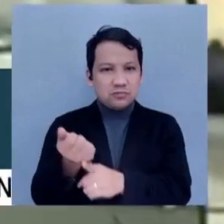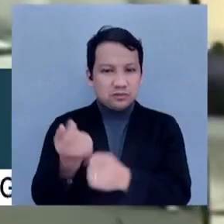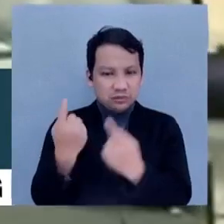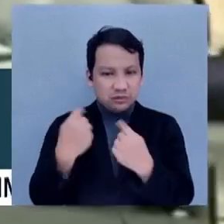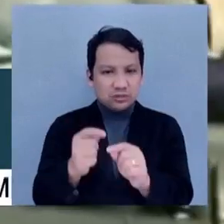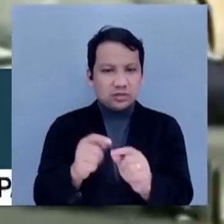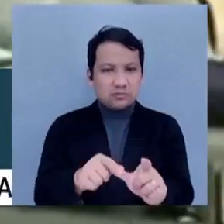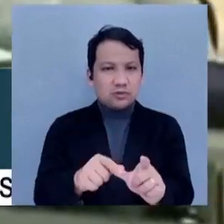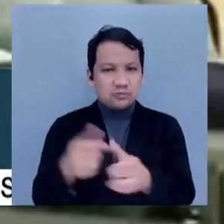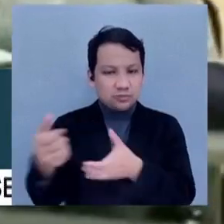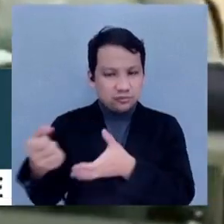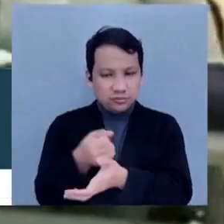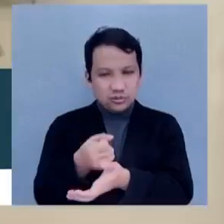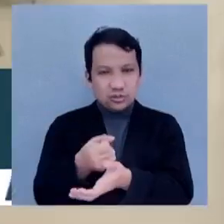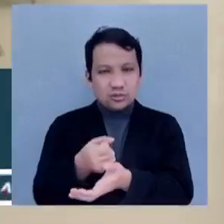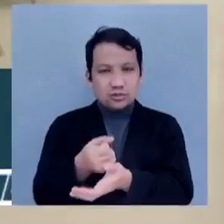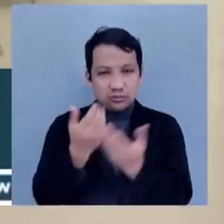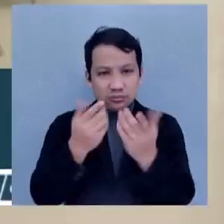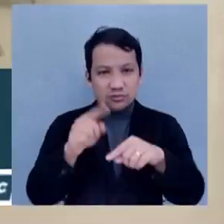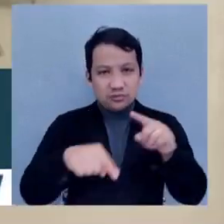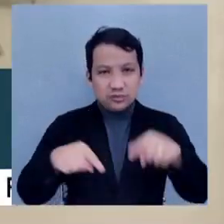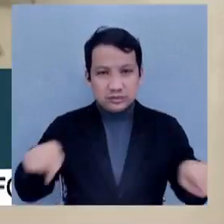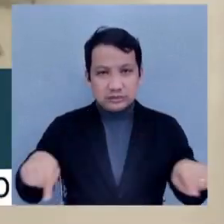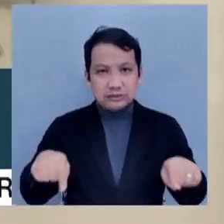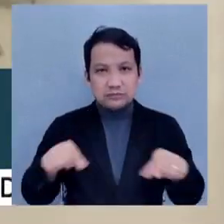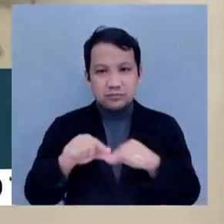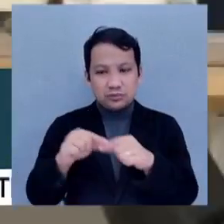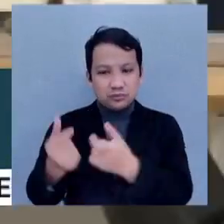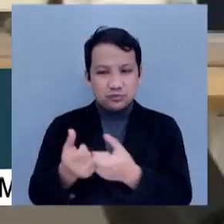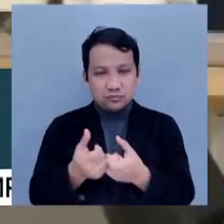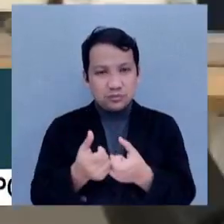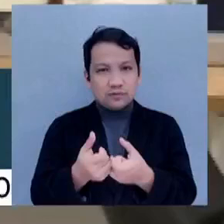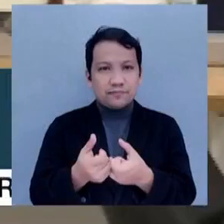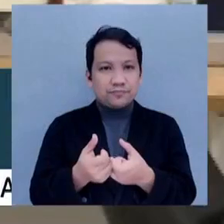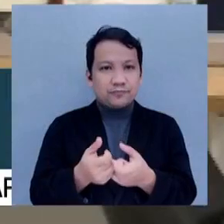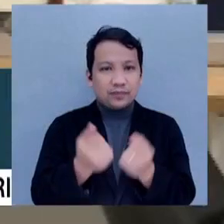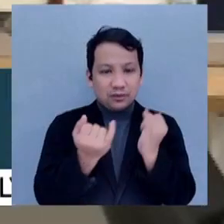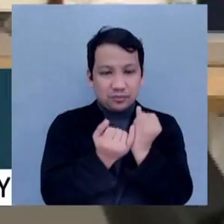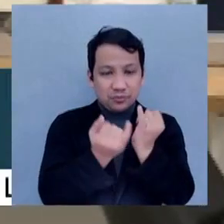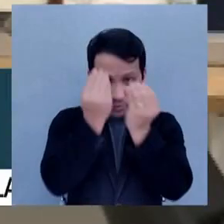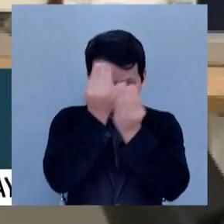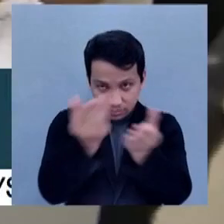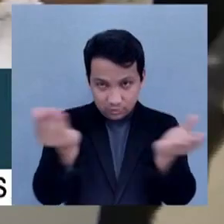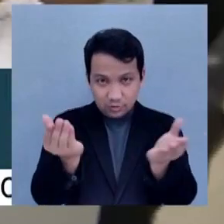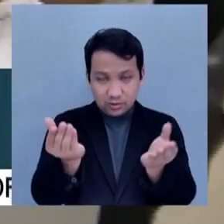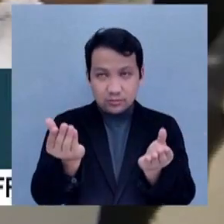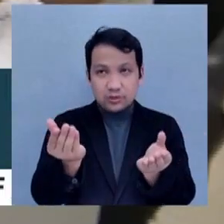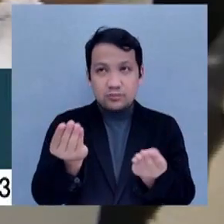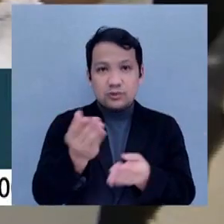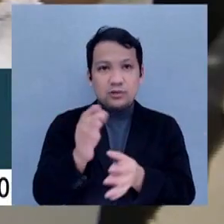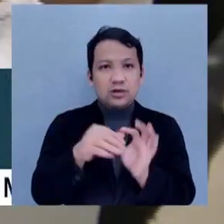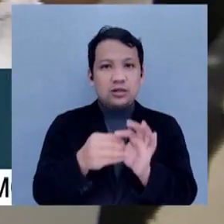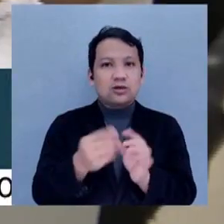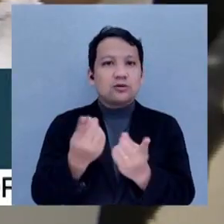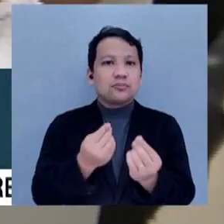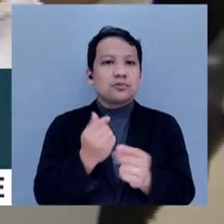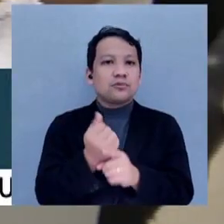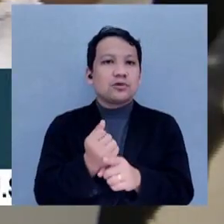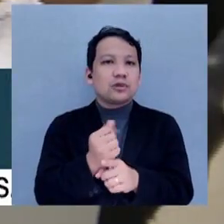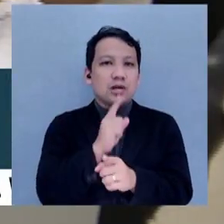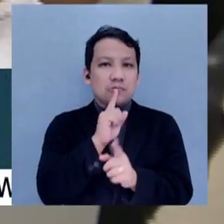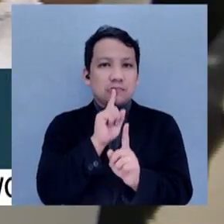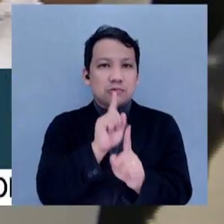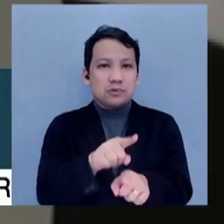information through various channels. PhilHealth cautions the public against these deceptive actions and to promptly report any